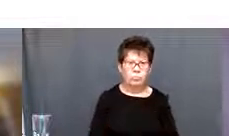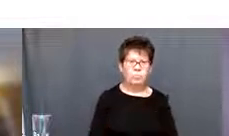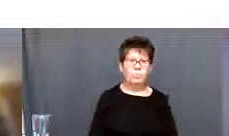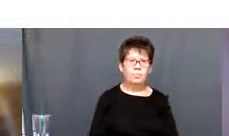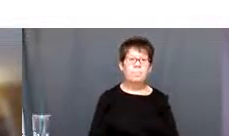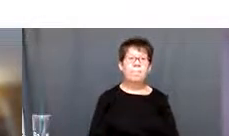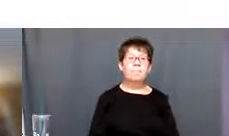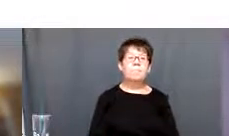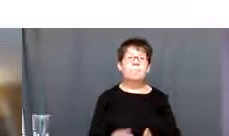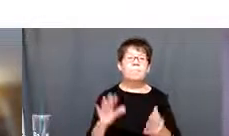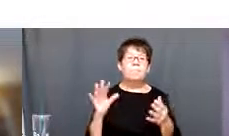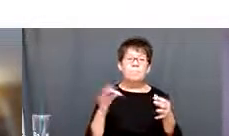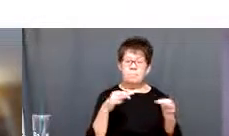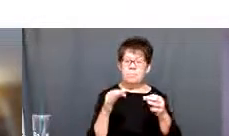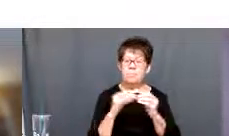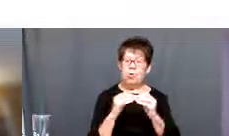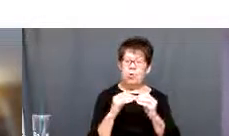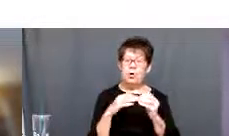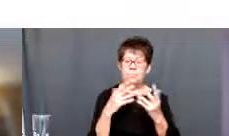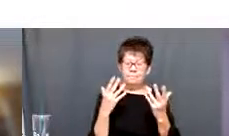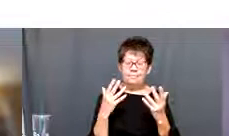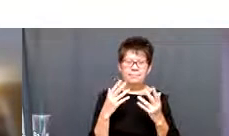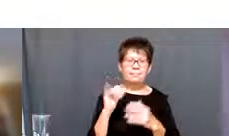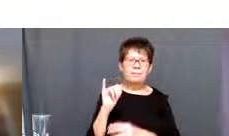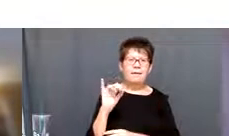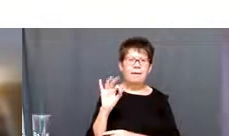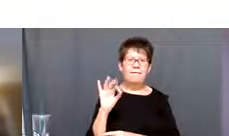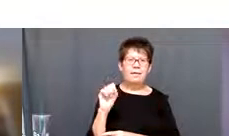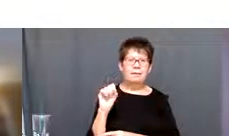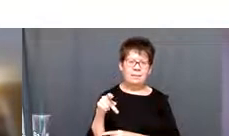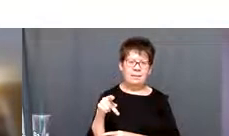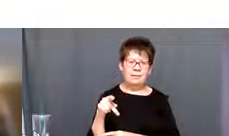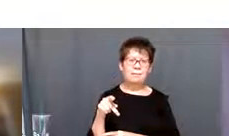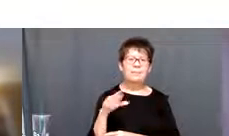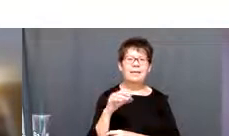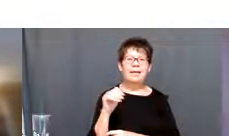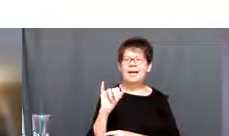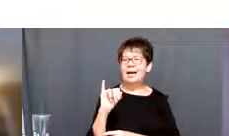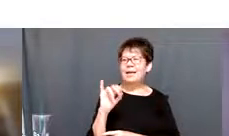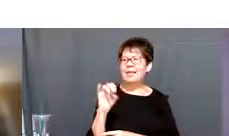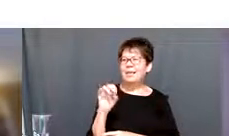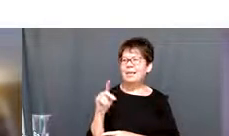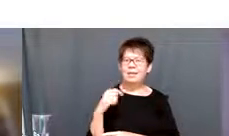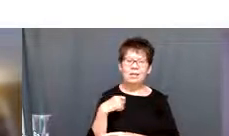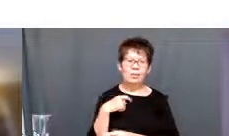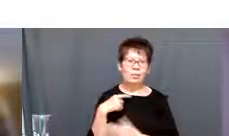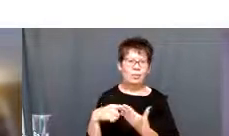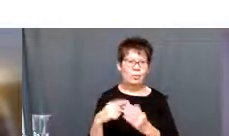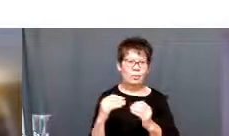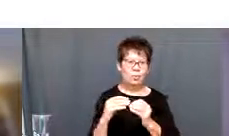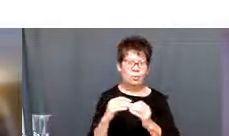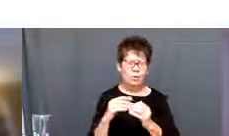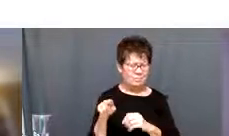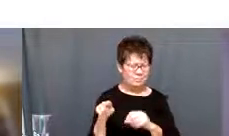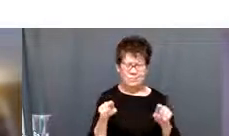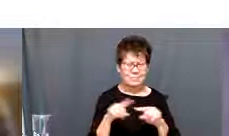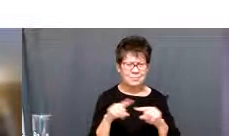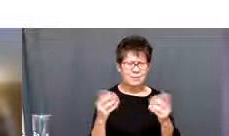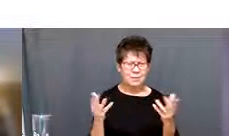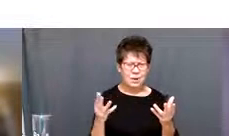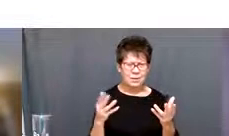We'll talk a little bit more, like I mentioned, about the IFSP and the IEP and what's really the difference between the two.